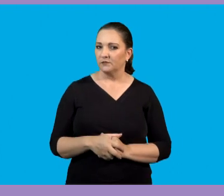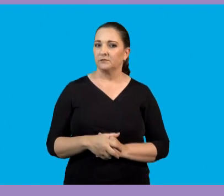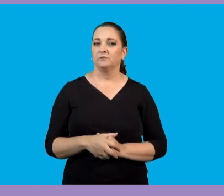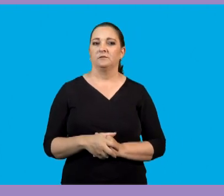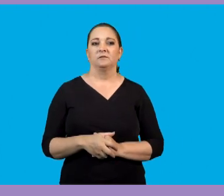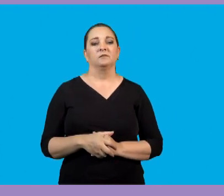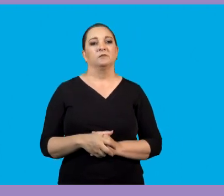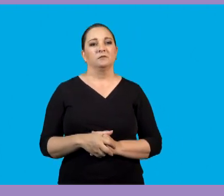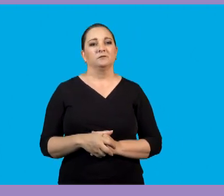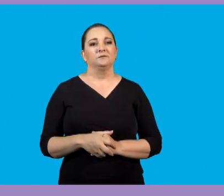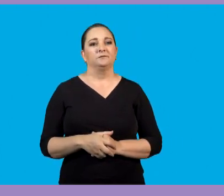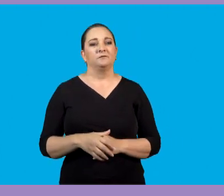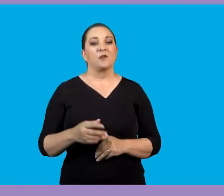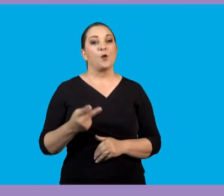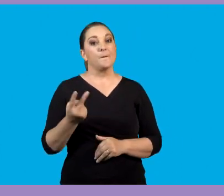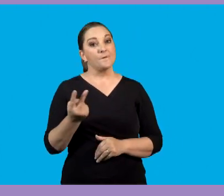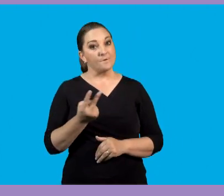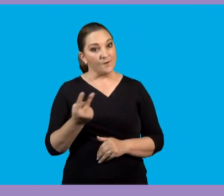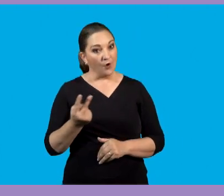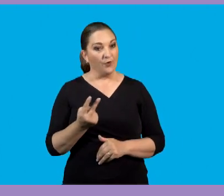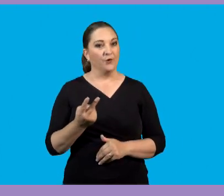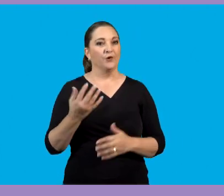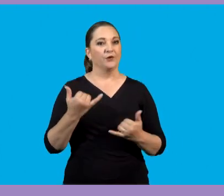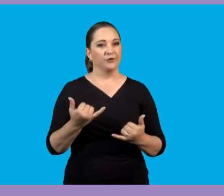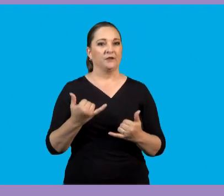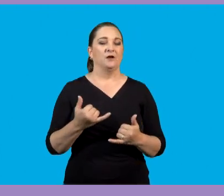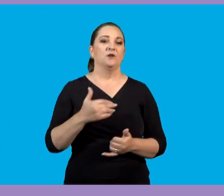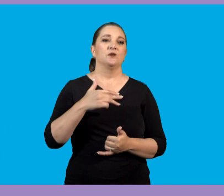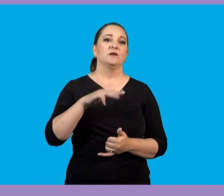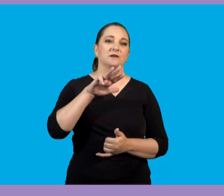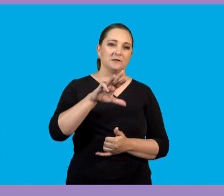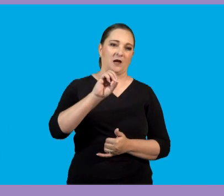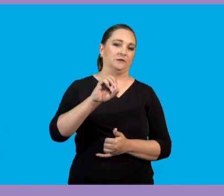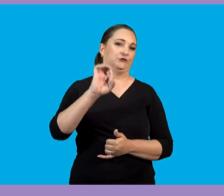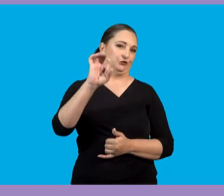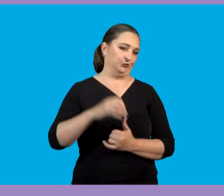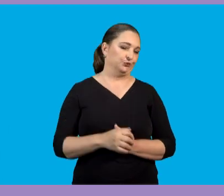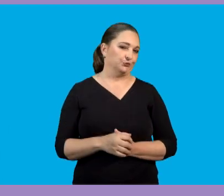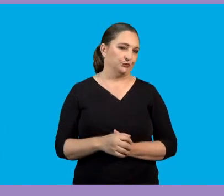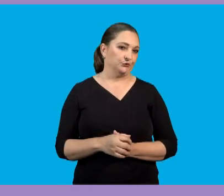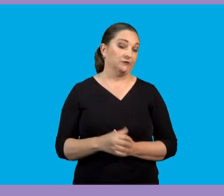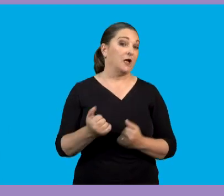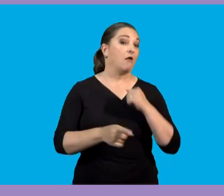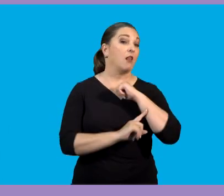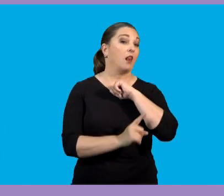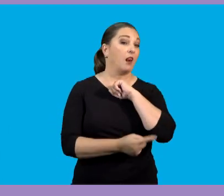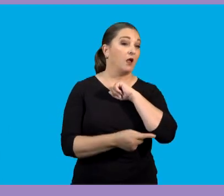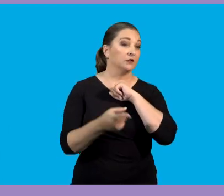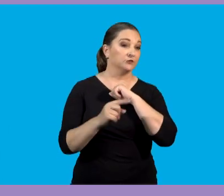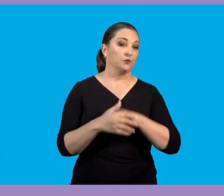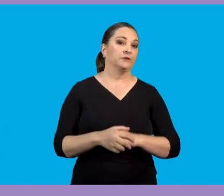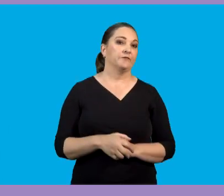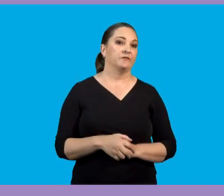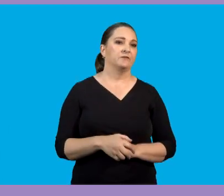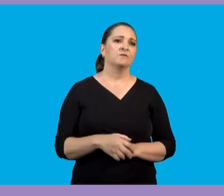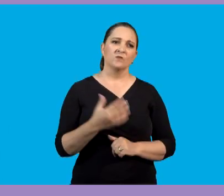down, just like angle B and angle R are both equal to 90 degrees. And lastly, when I look at angle A, I can